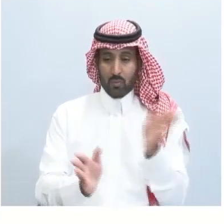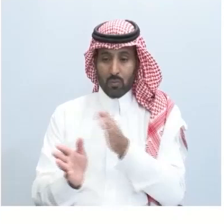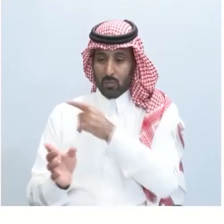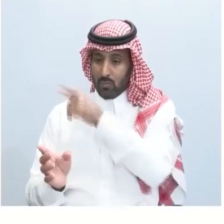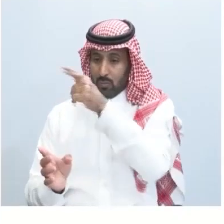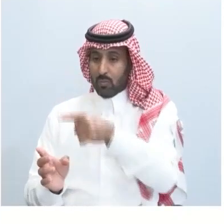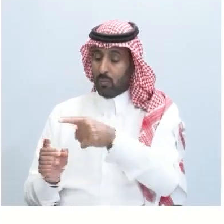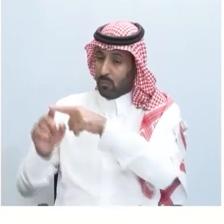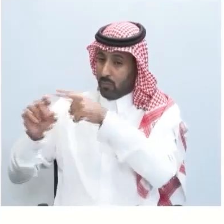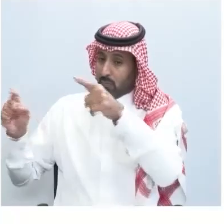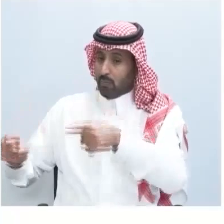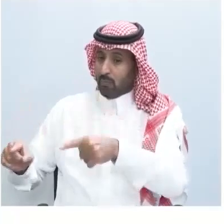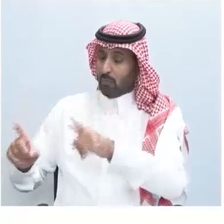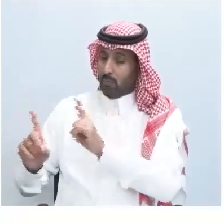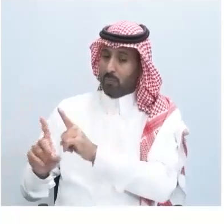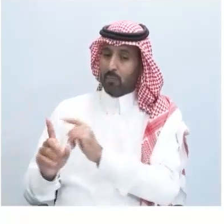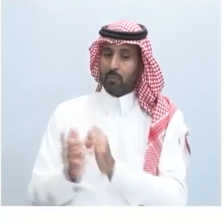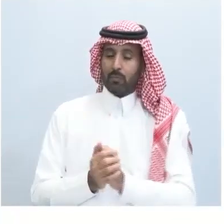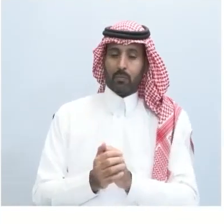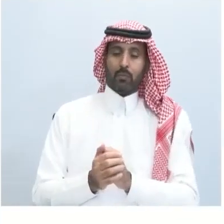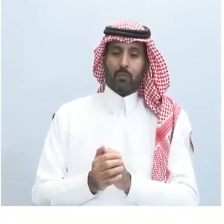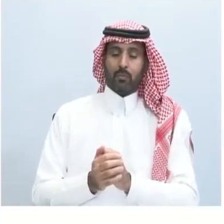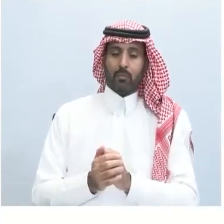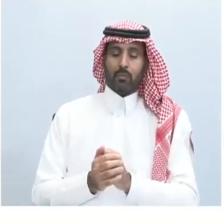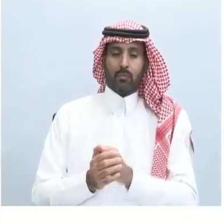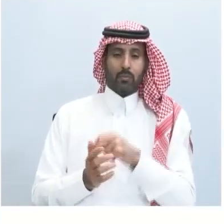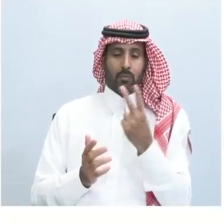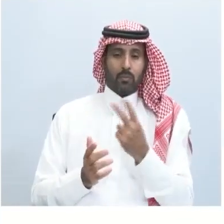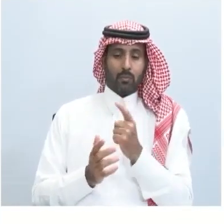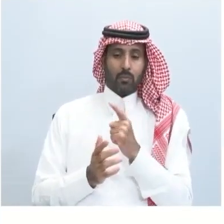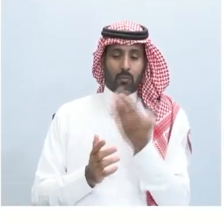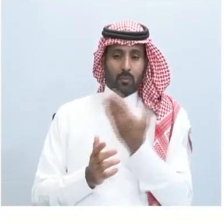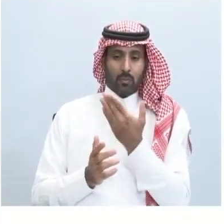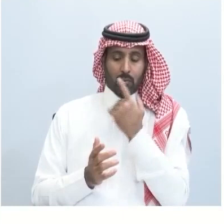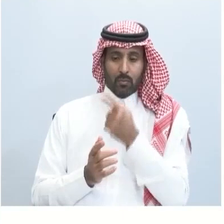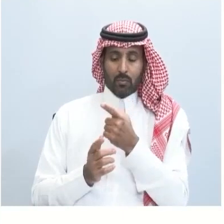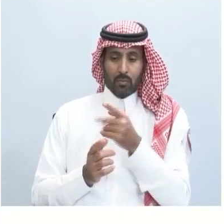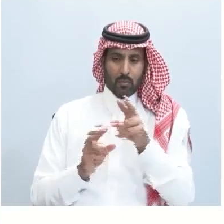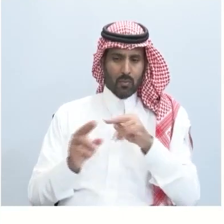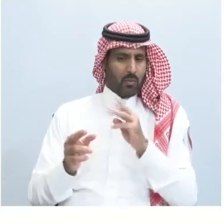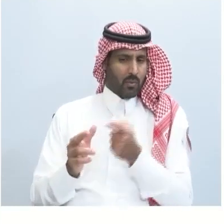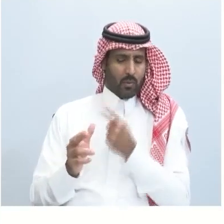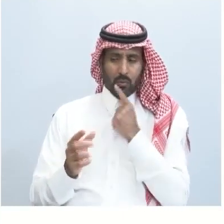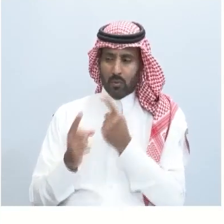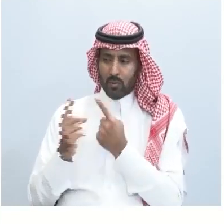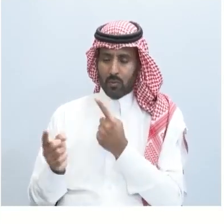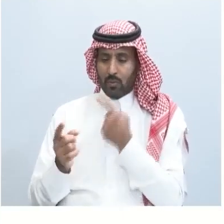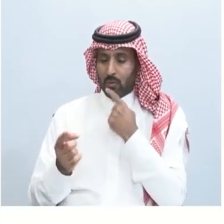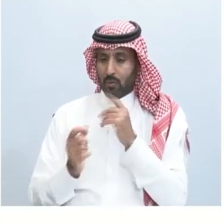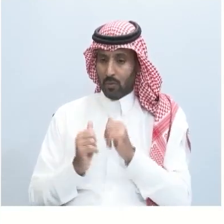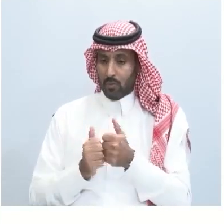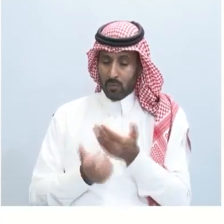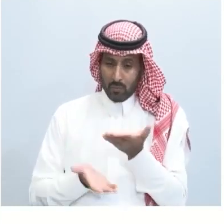the goal post. So number two here, read and find out, then discuss,